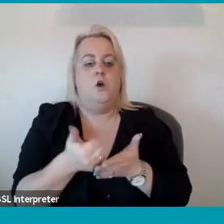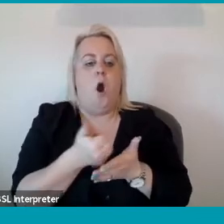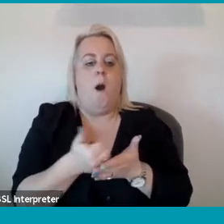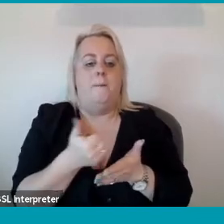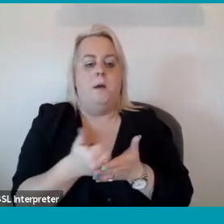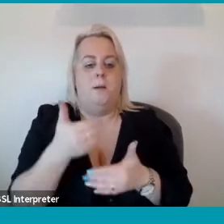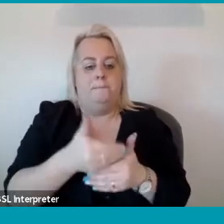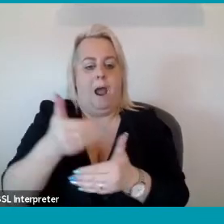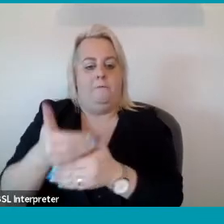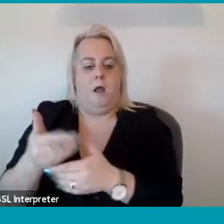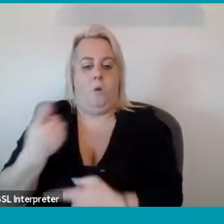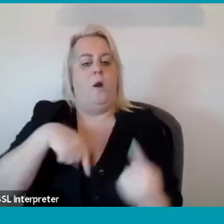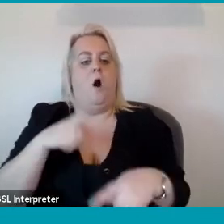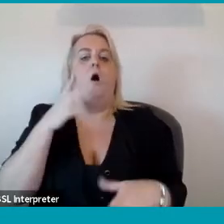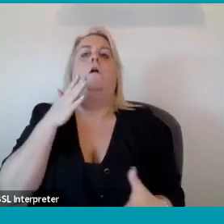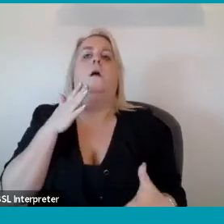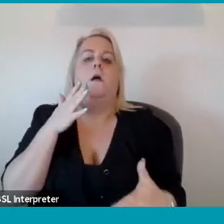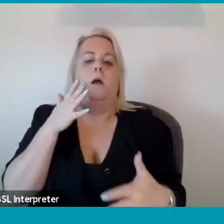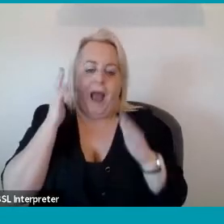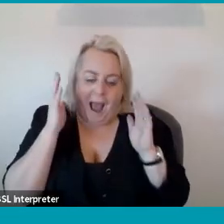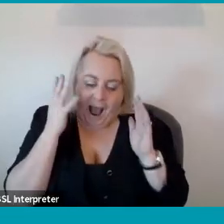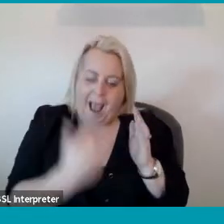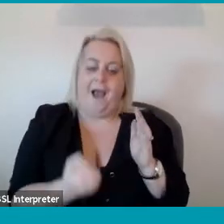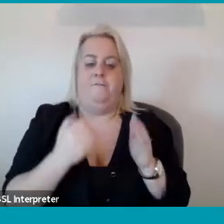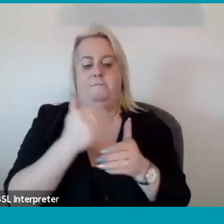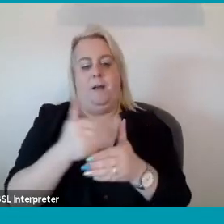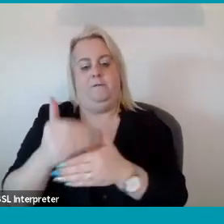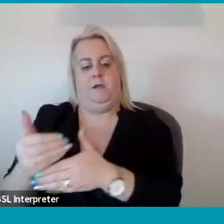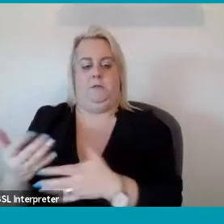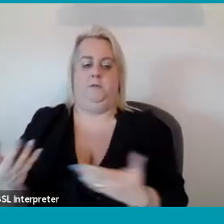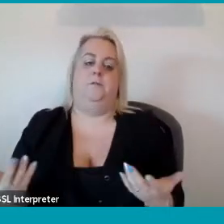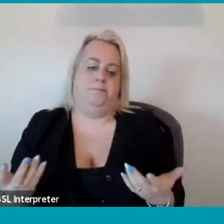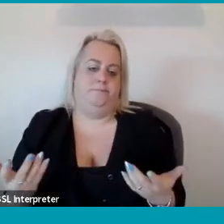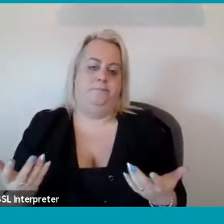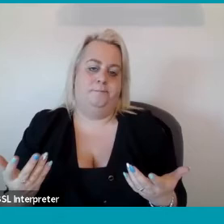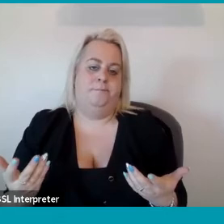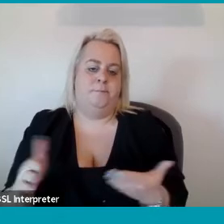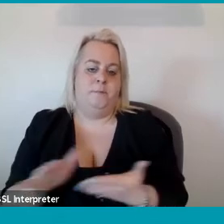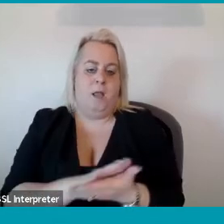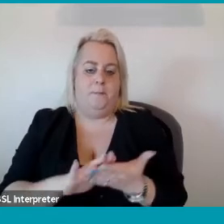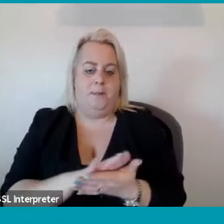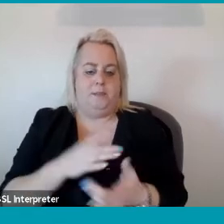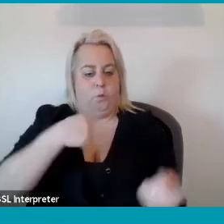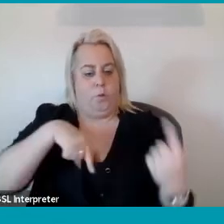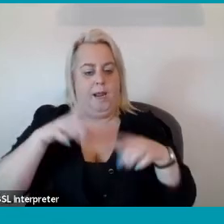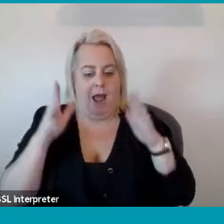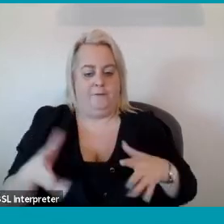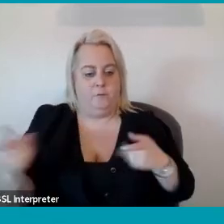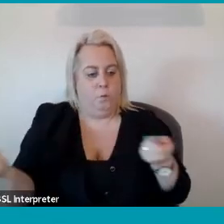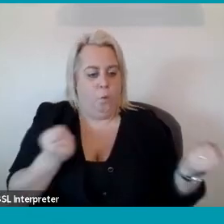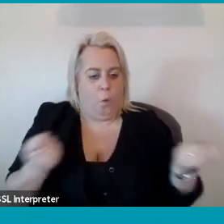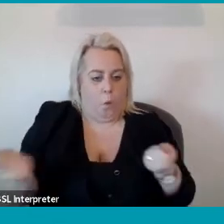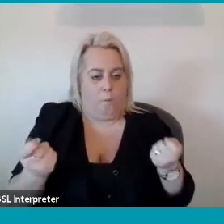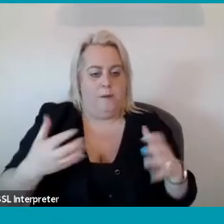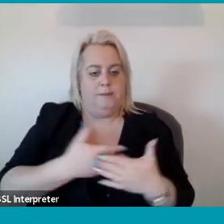people don't. And so that means that we have to develop ways of navigating around those